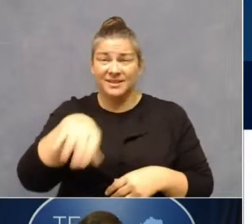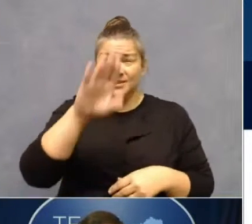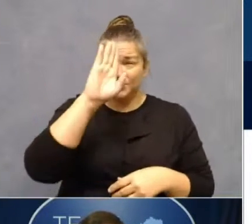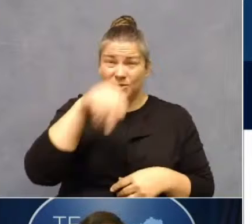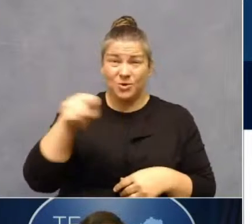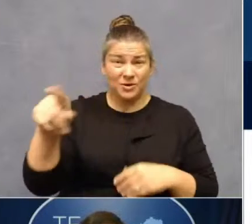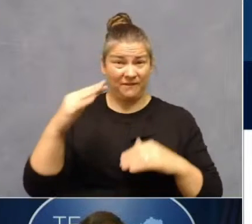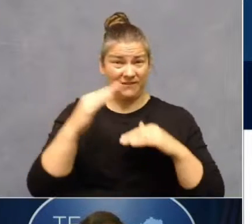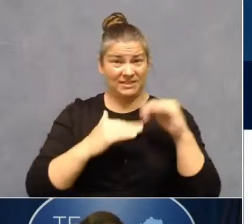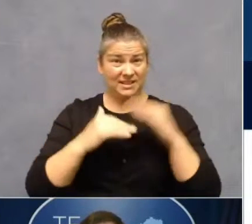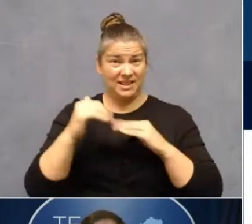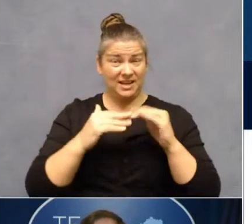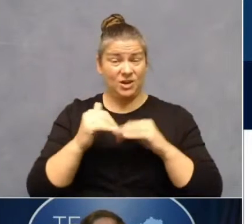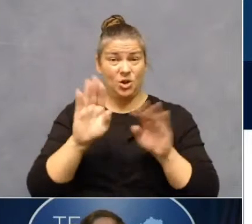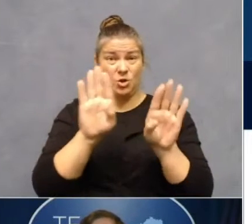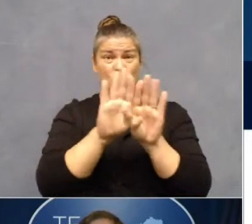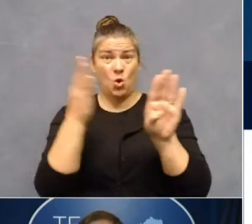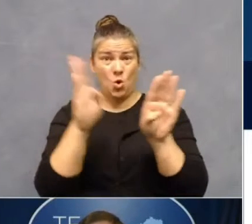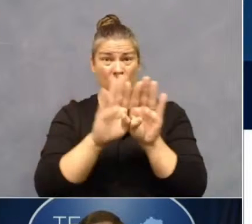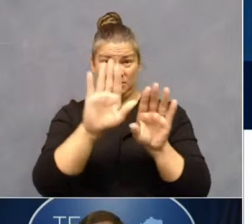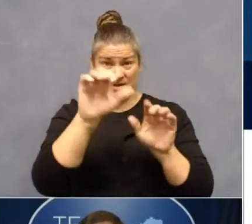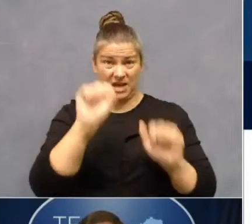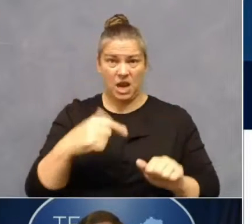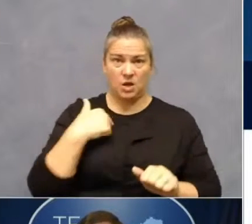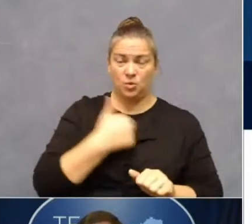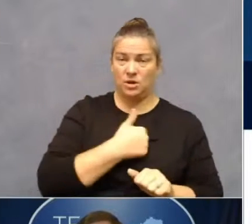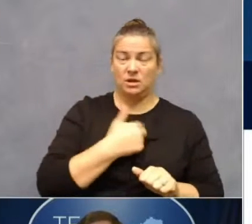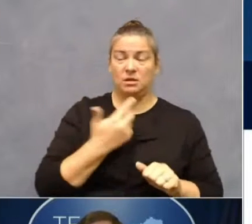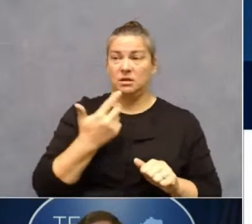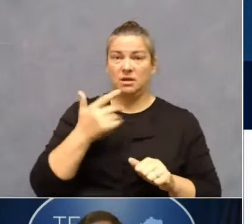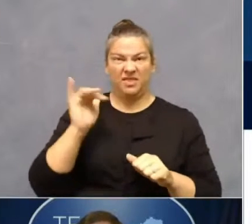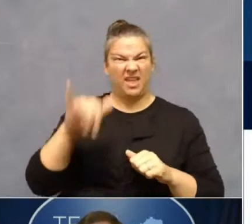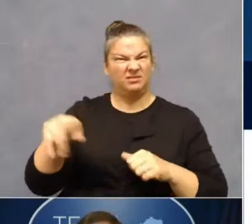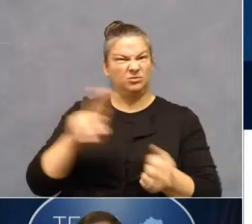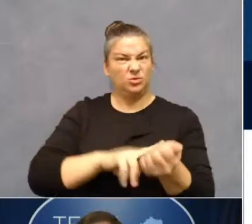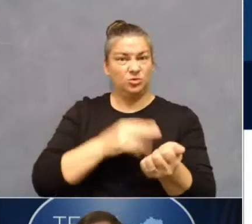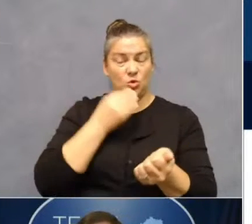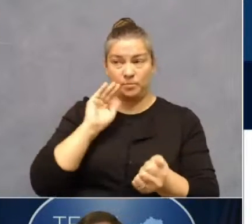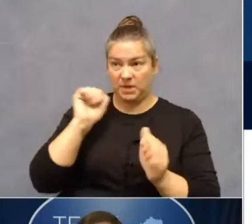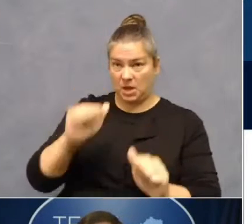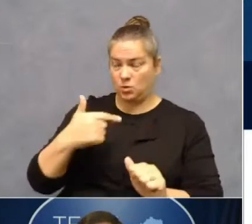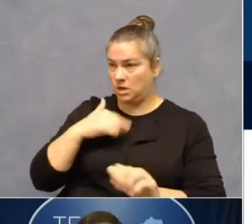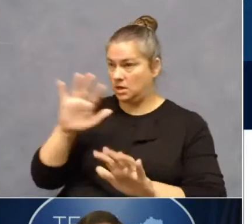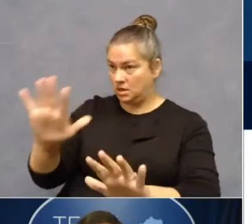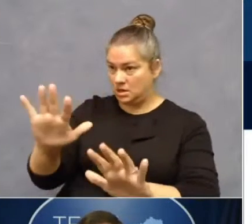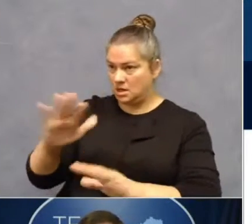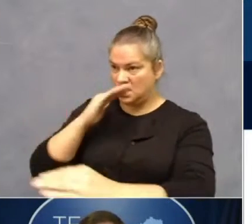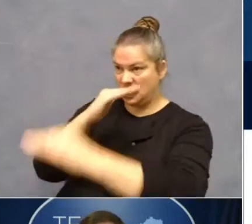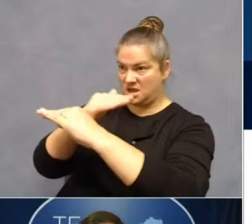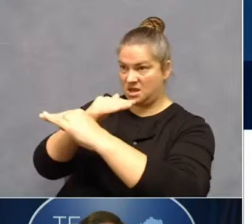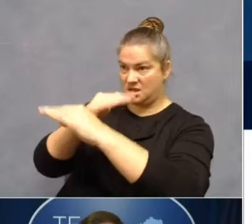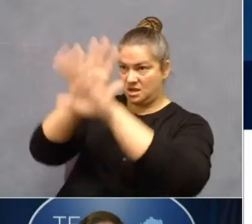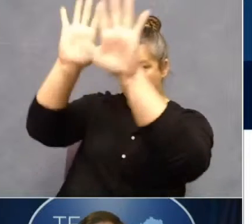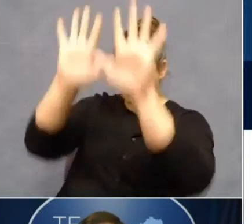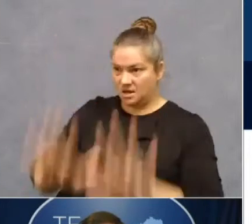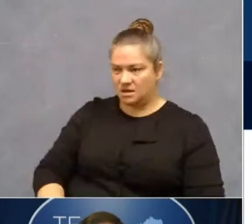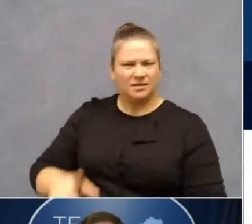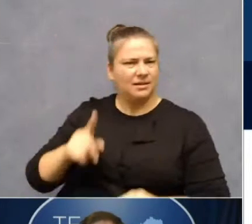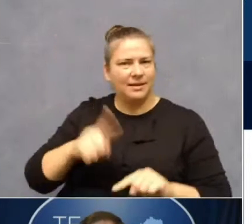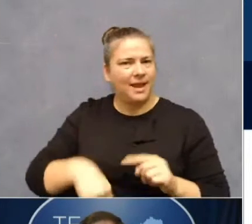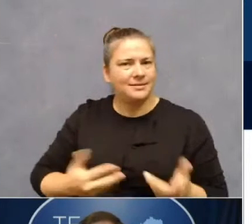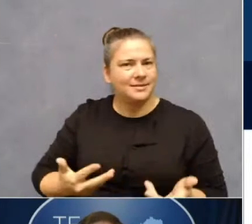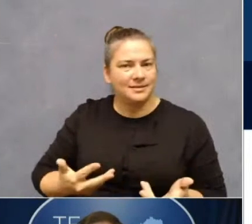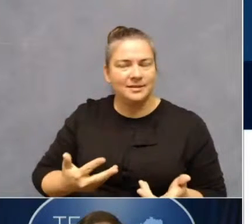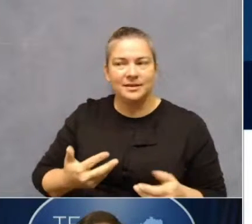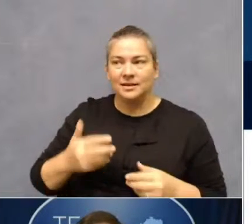facilities. There is no amount of testing that we can do for those that are entering this facility that can stop